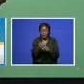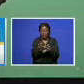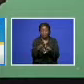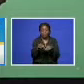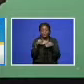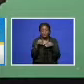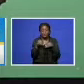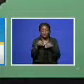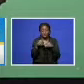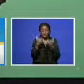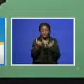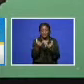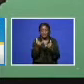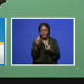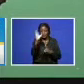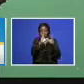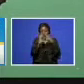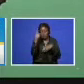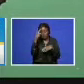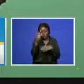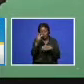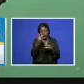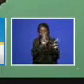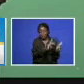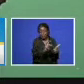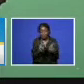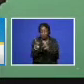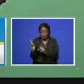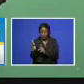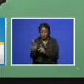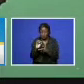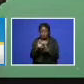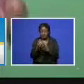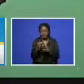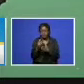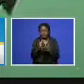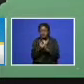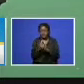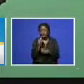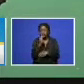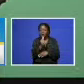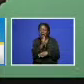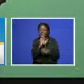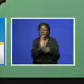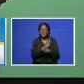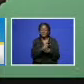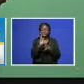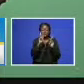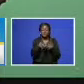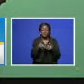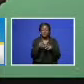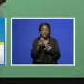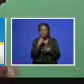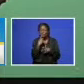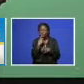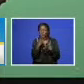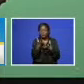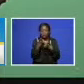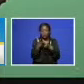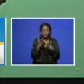now looking for proposals of those agribusiness persons or others who are interested in